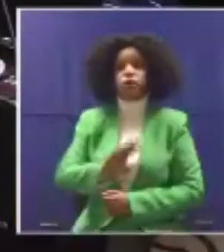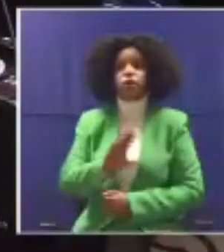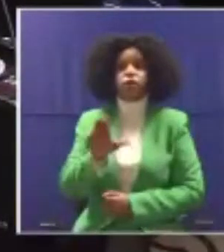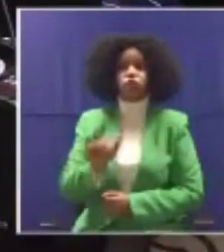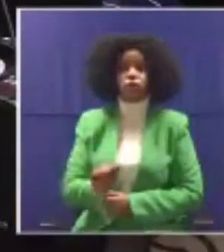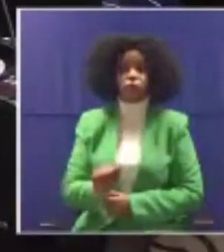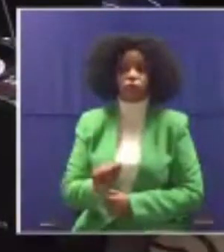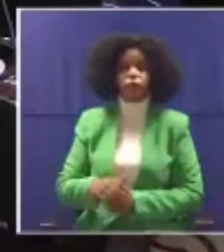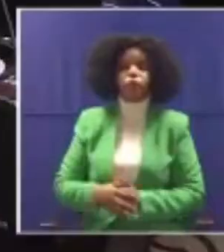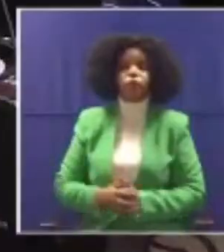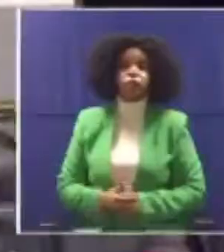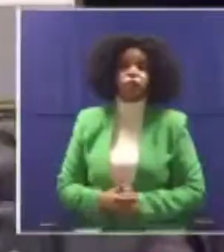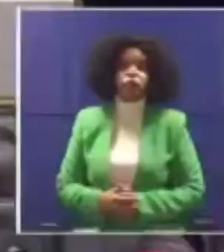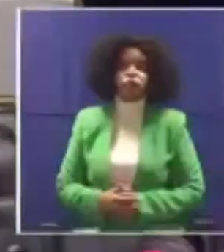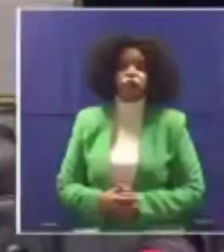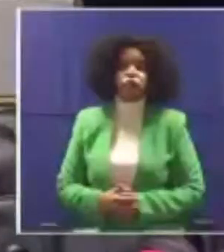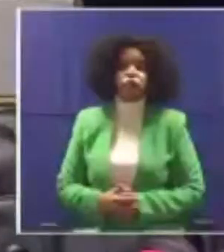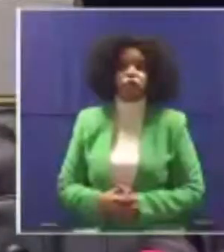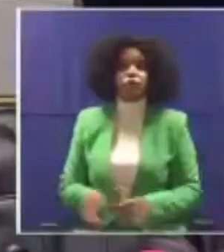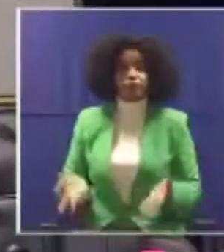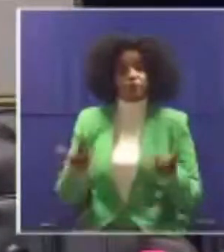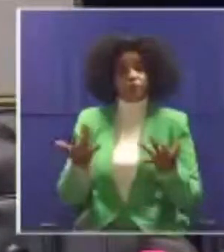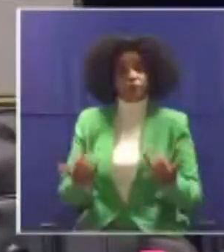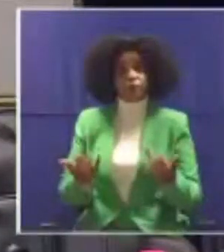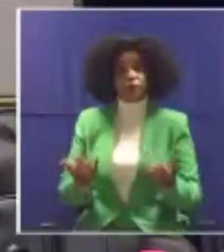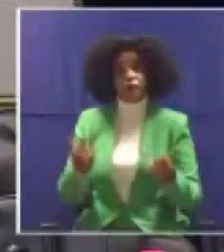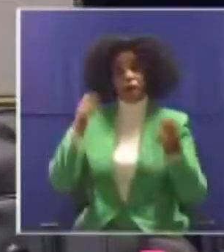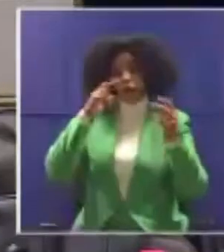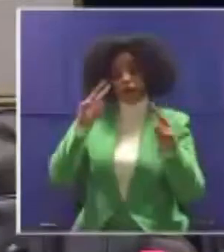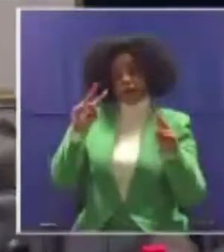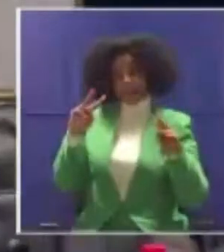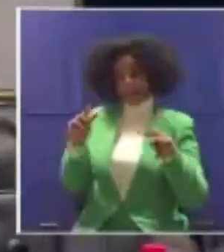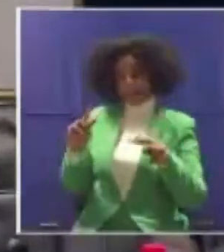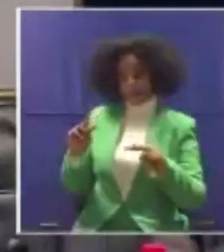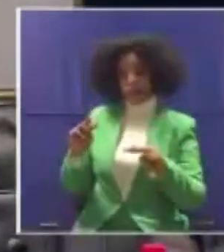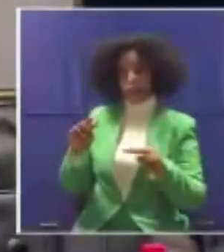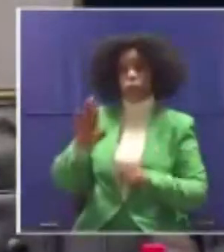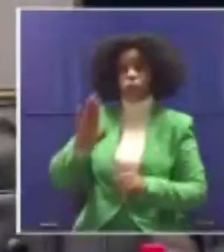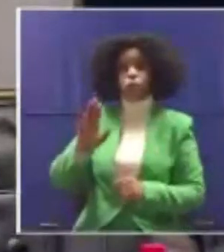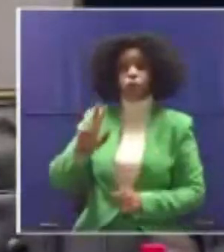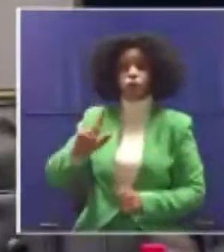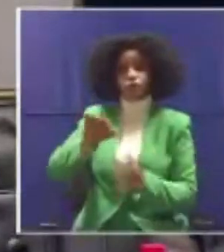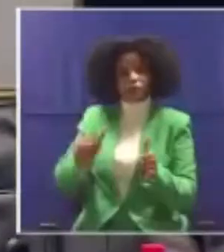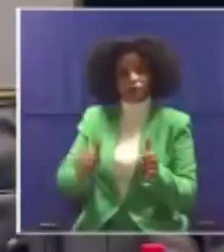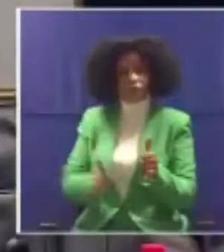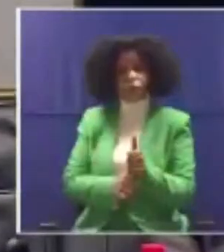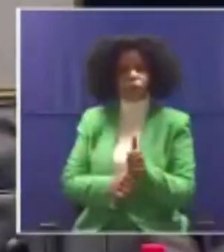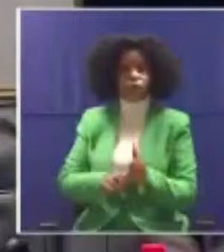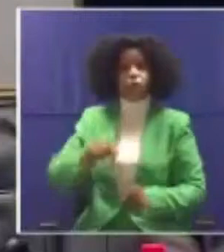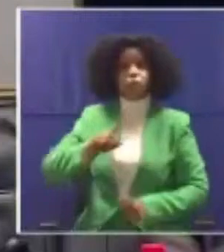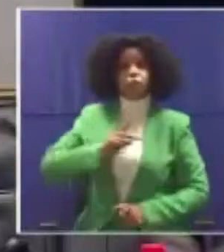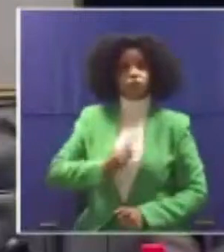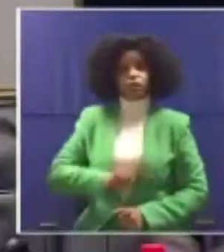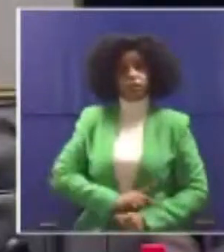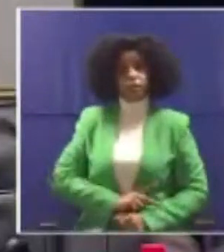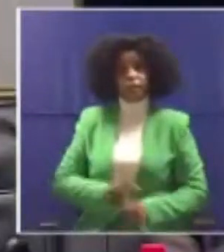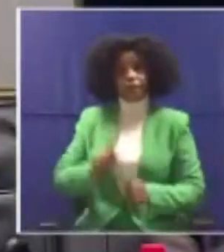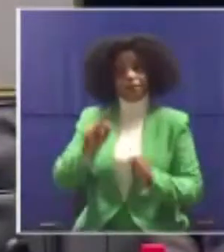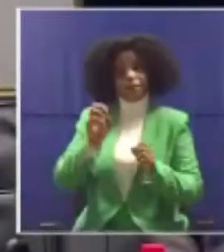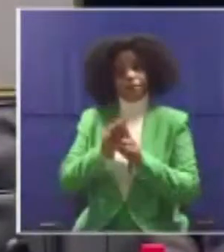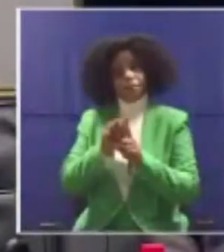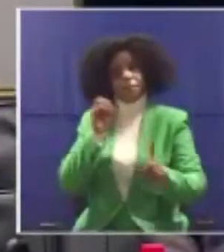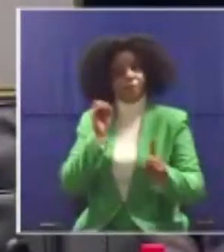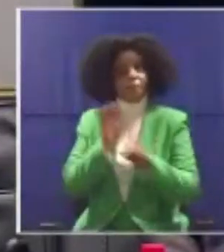What is the view of the Deputy President about the impact of failing coalition governments on